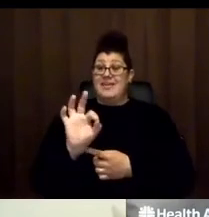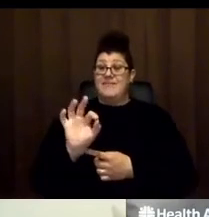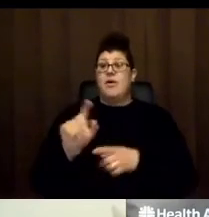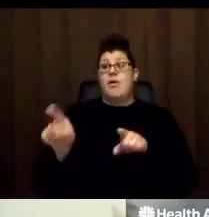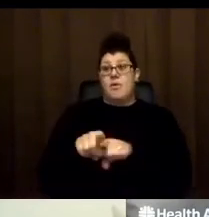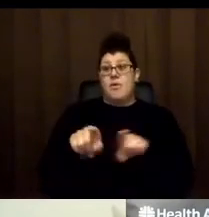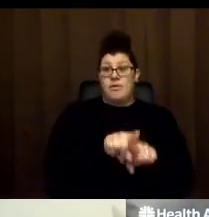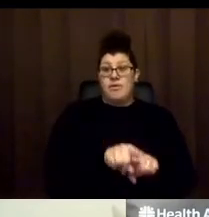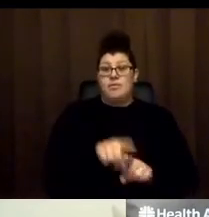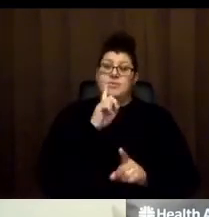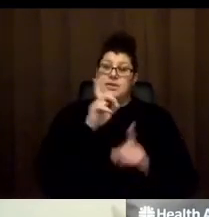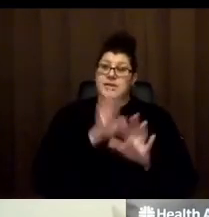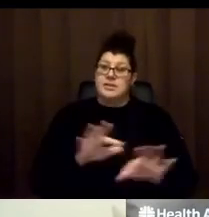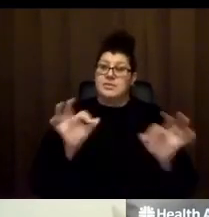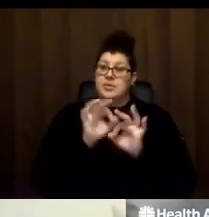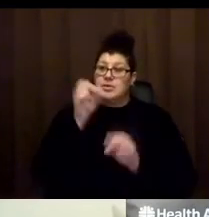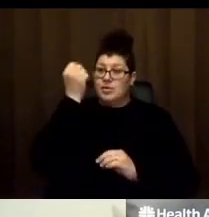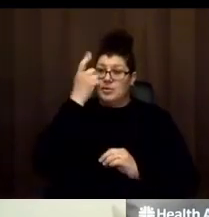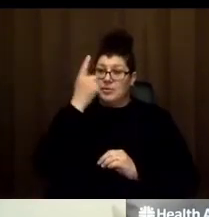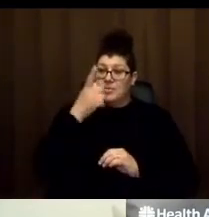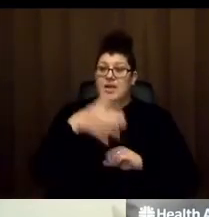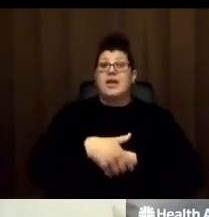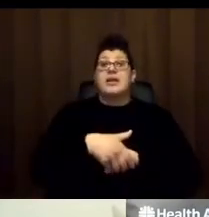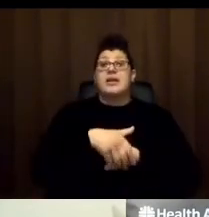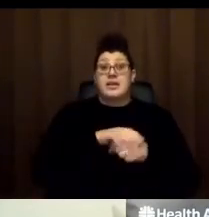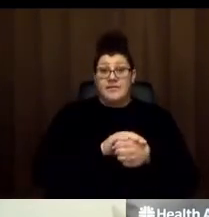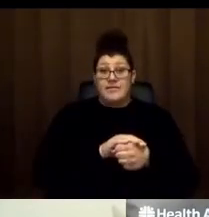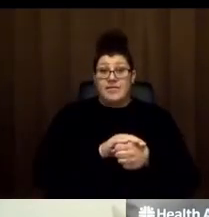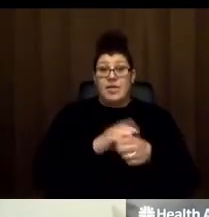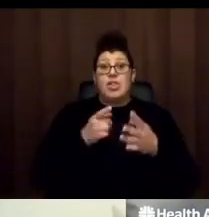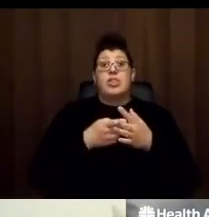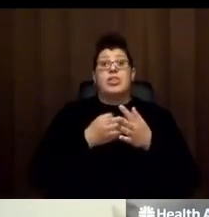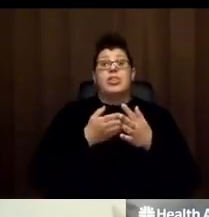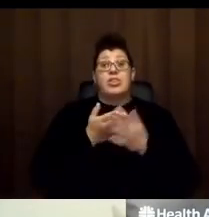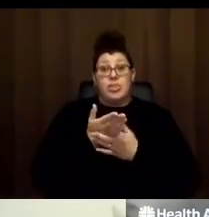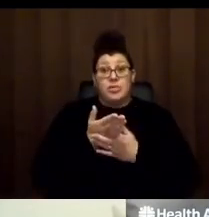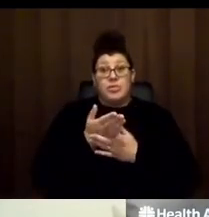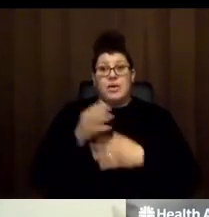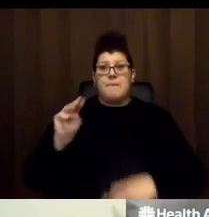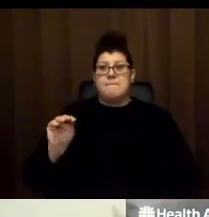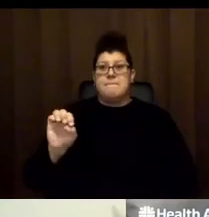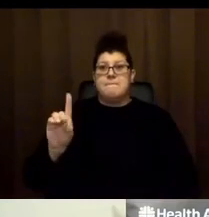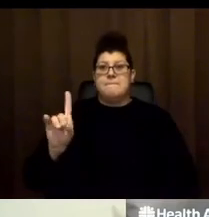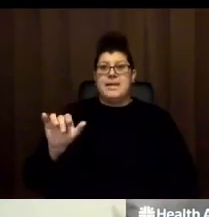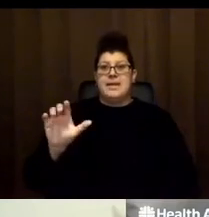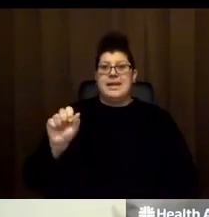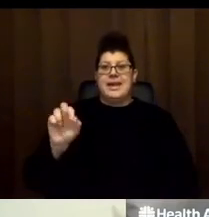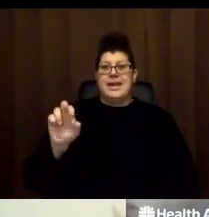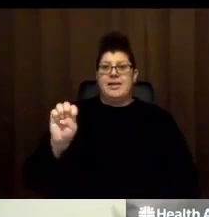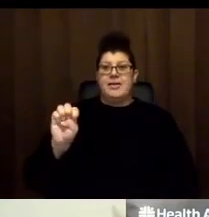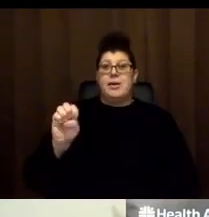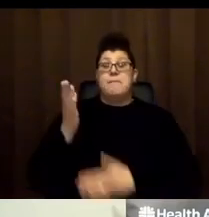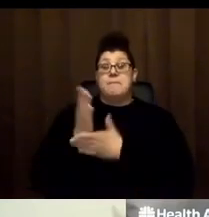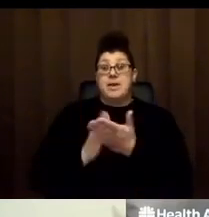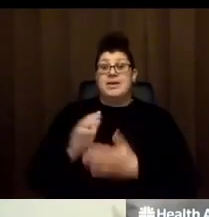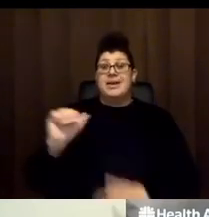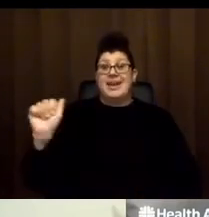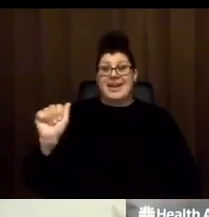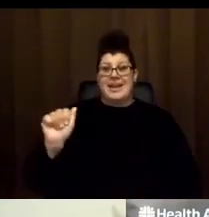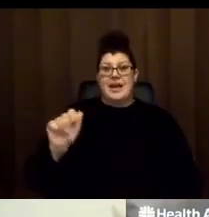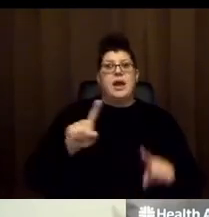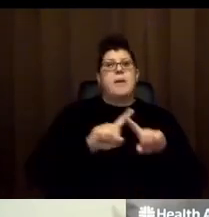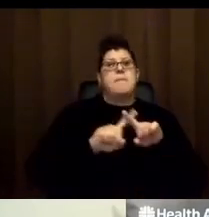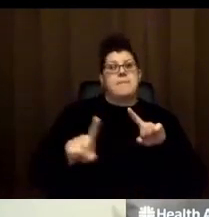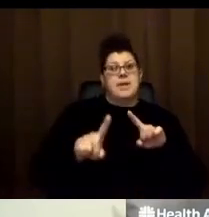to note that Medicare does cover hospice care through Medicare Part A, but the hospice provider must be Medicare contracted.